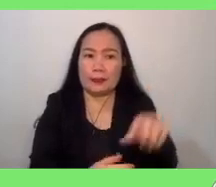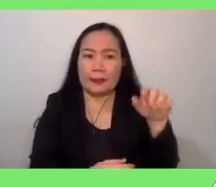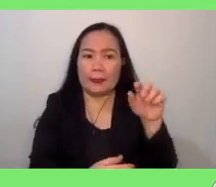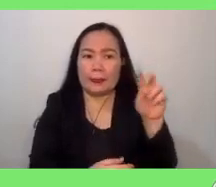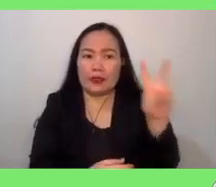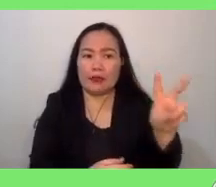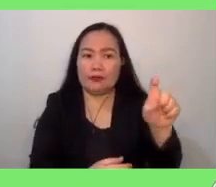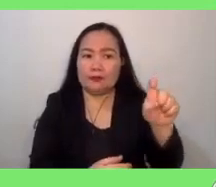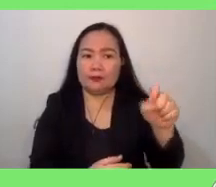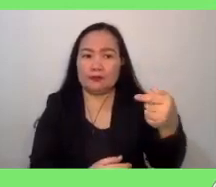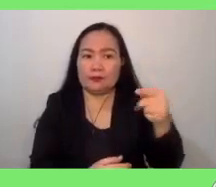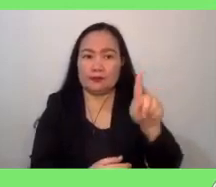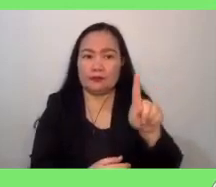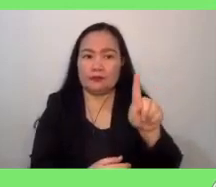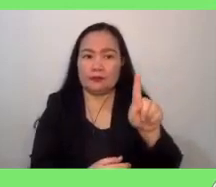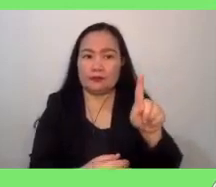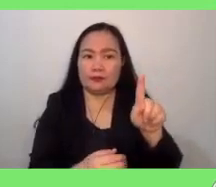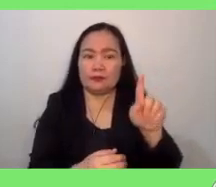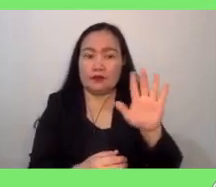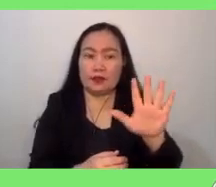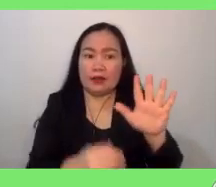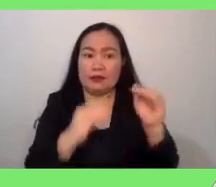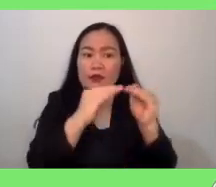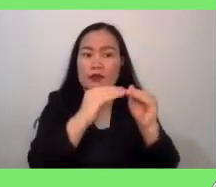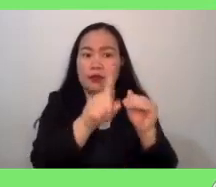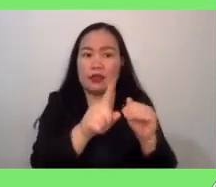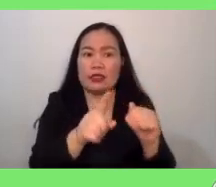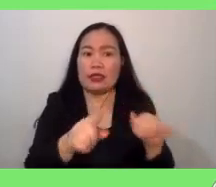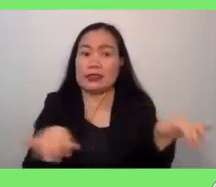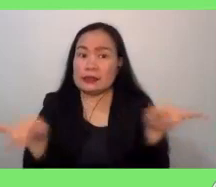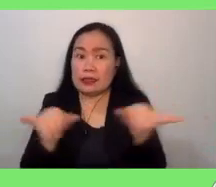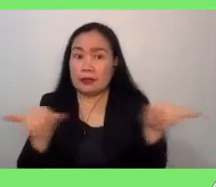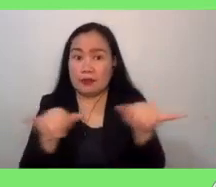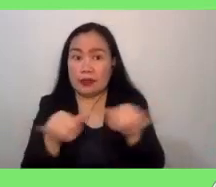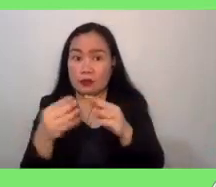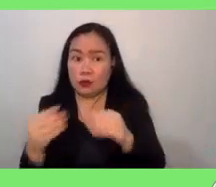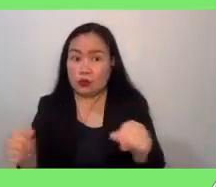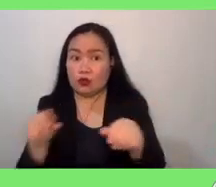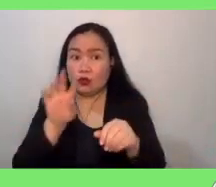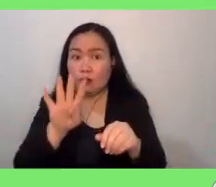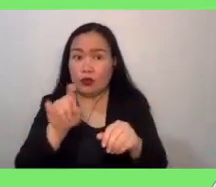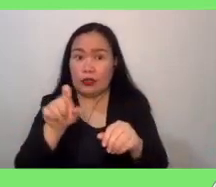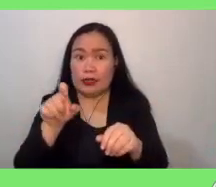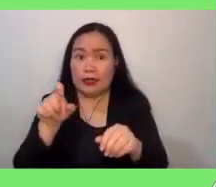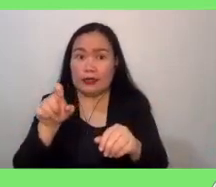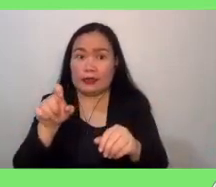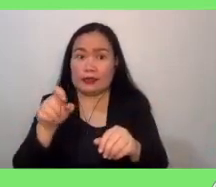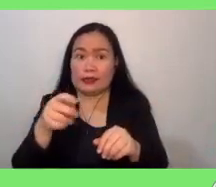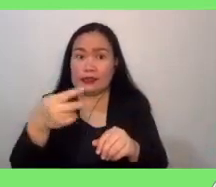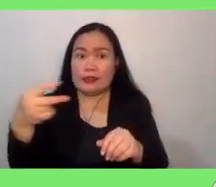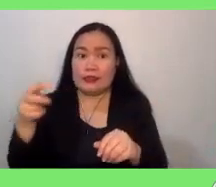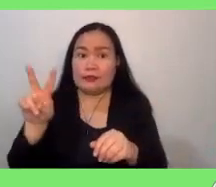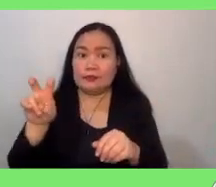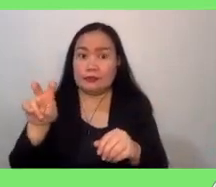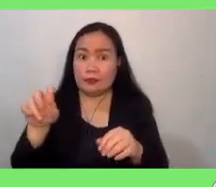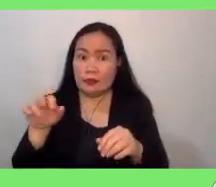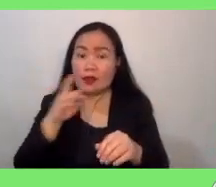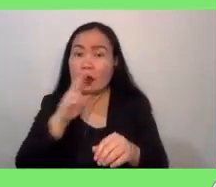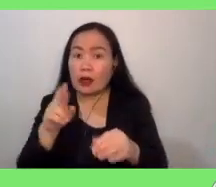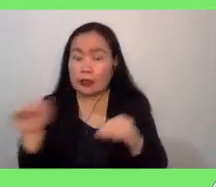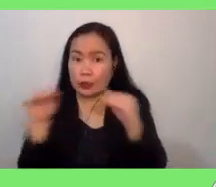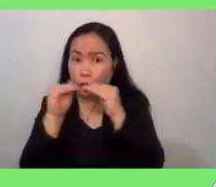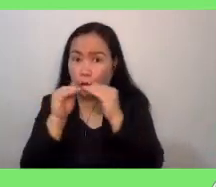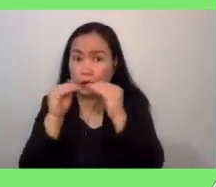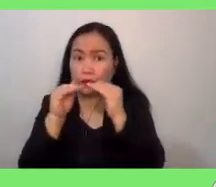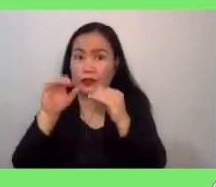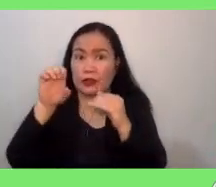si 2x minus 5 equals 1 ay kapareho sa solution ni 4x equals 12, then these two are